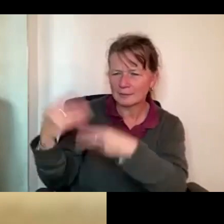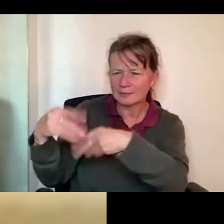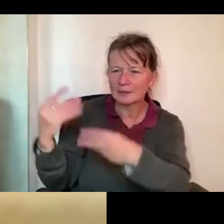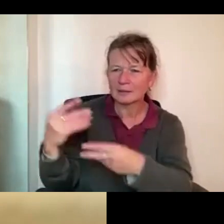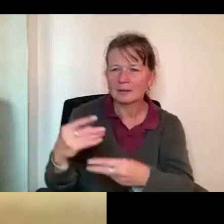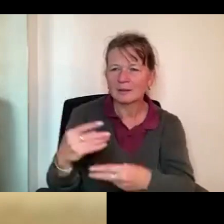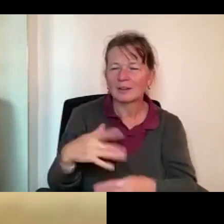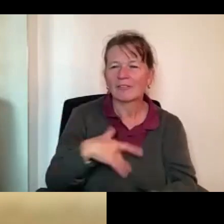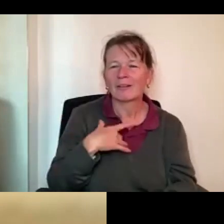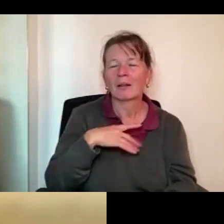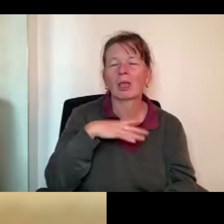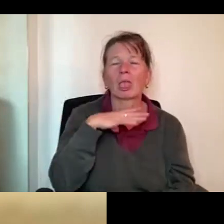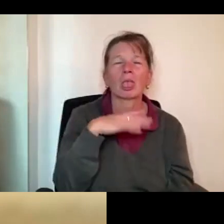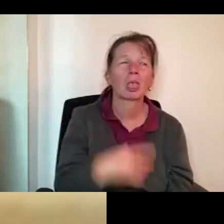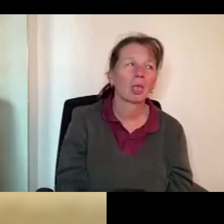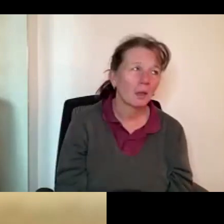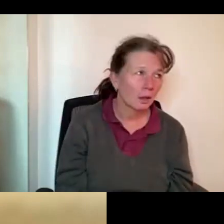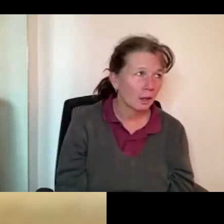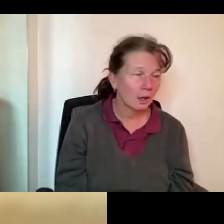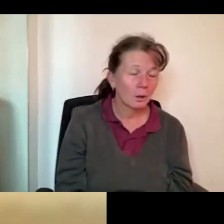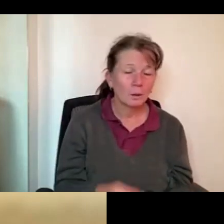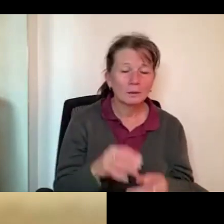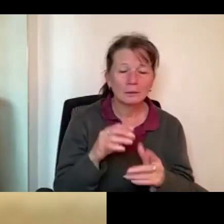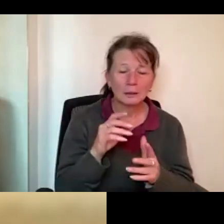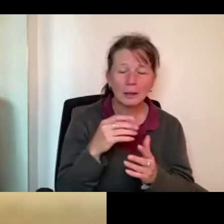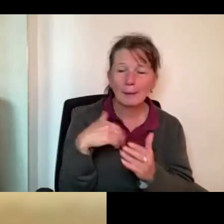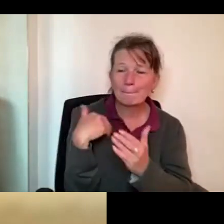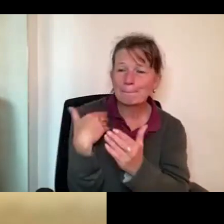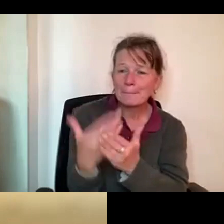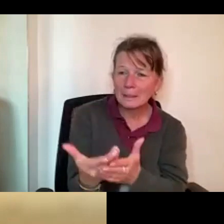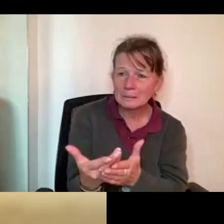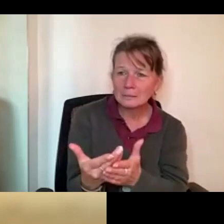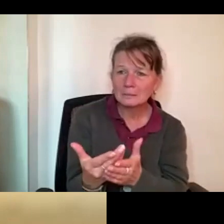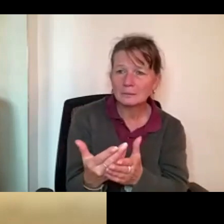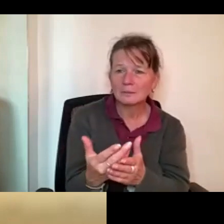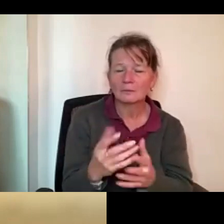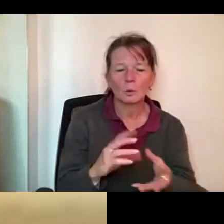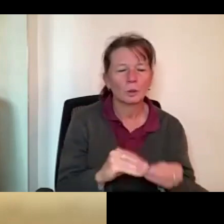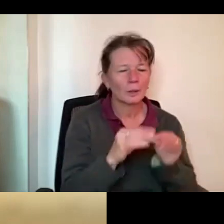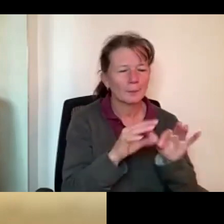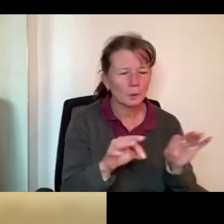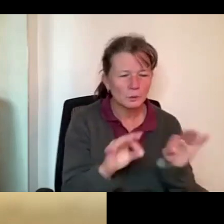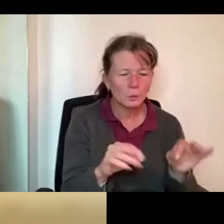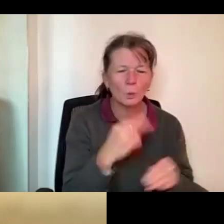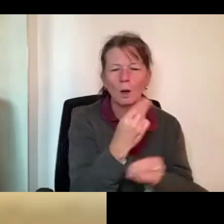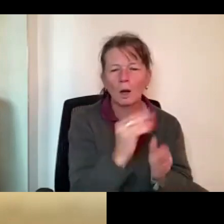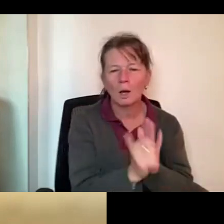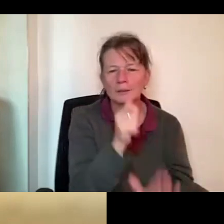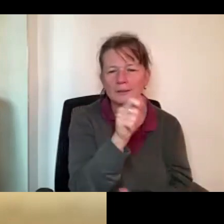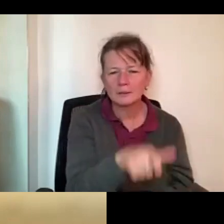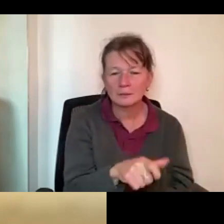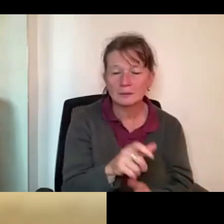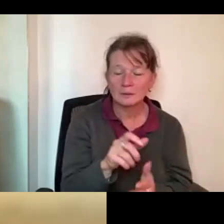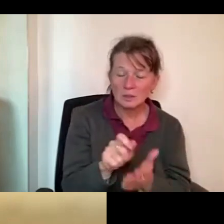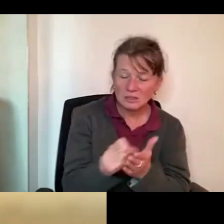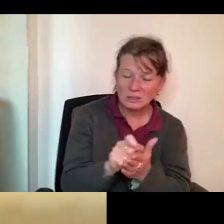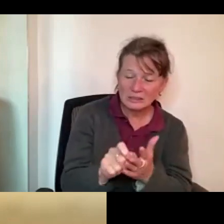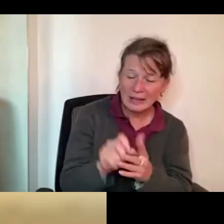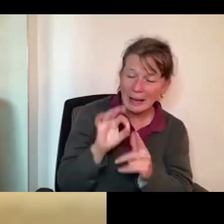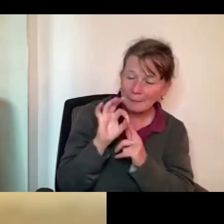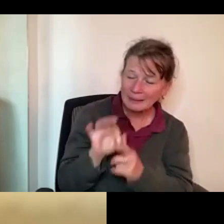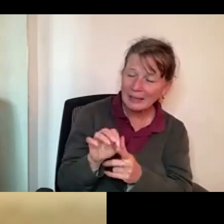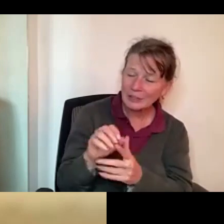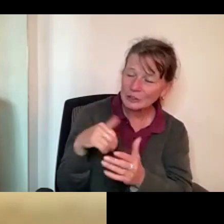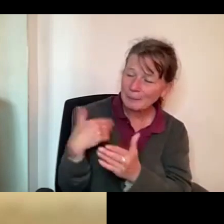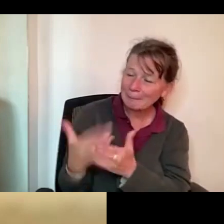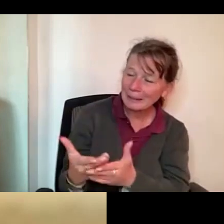destroying, putting in a bid, I'm a composer, but, as an artist or whatever. And it just feels like a sort of an exam